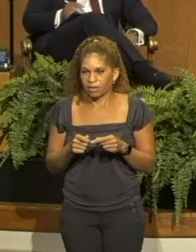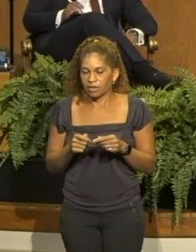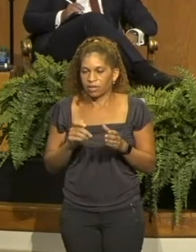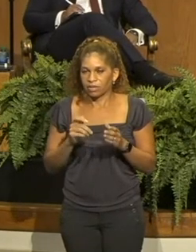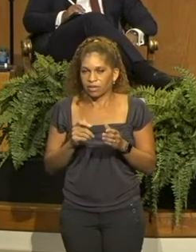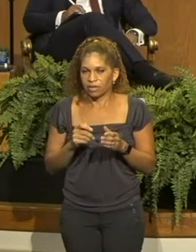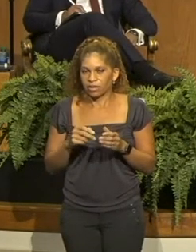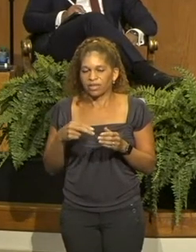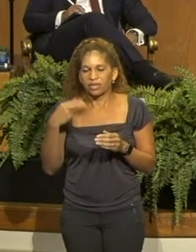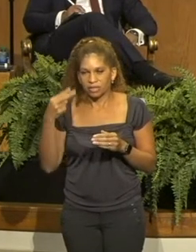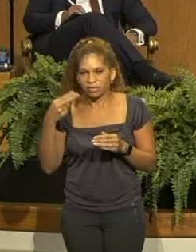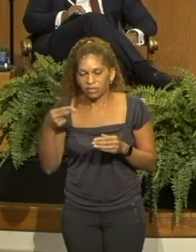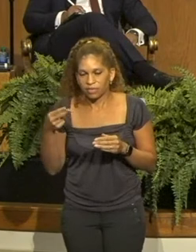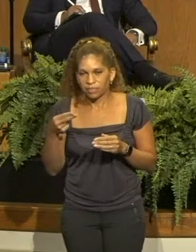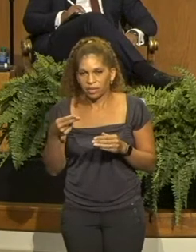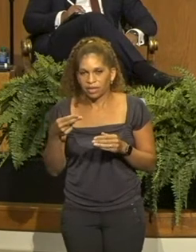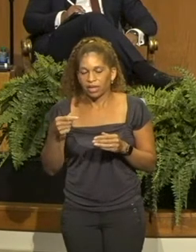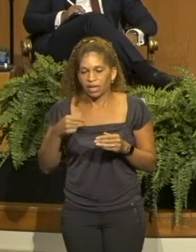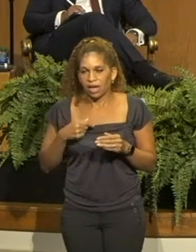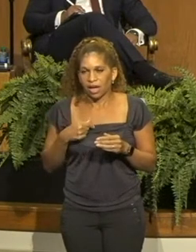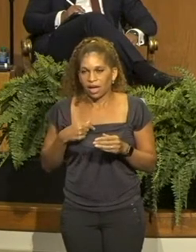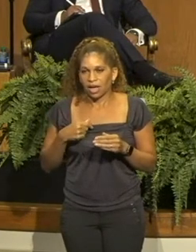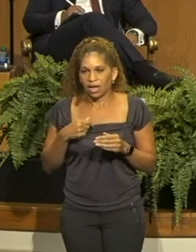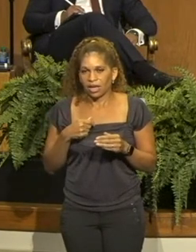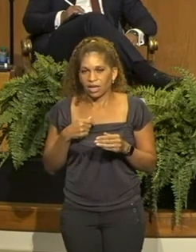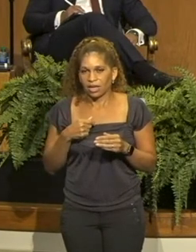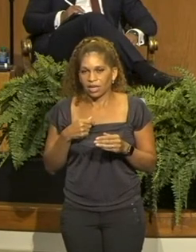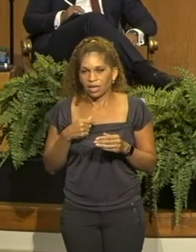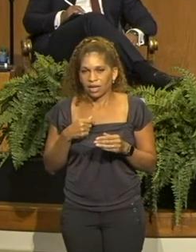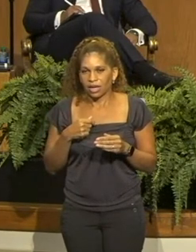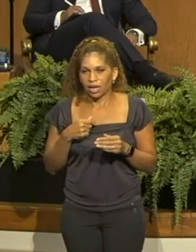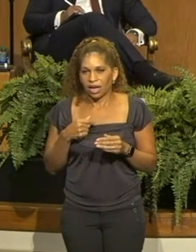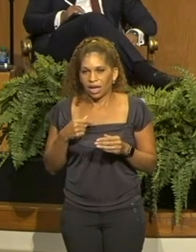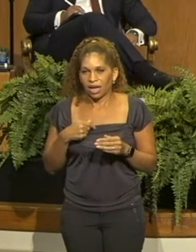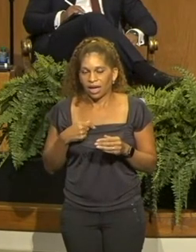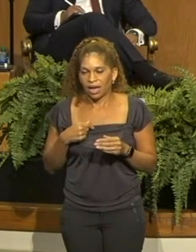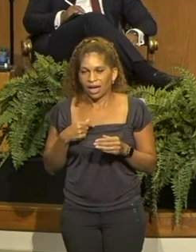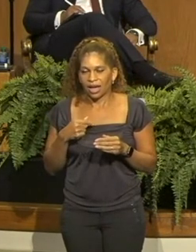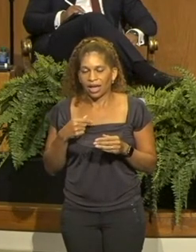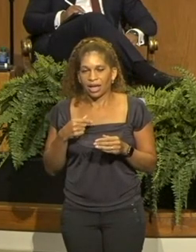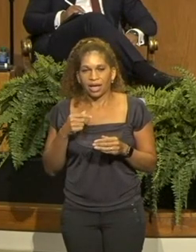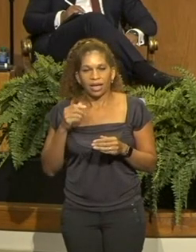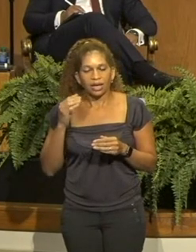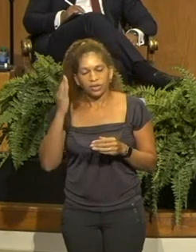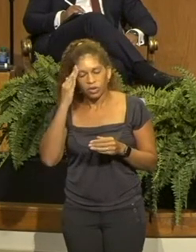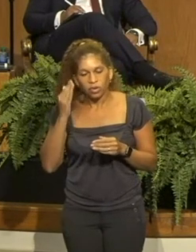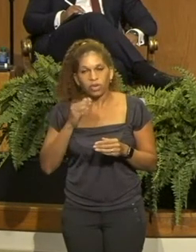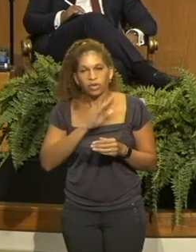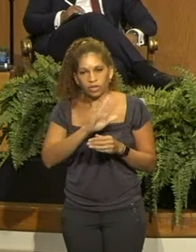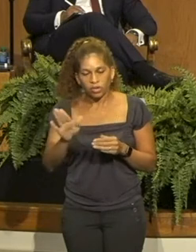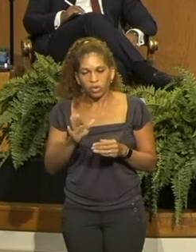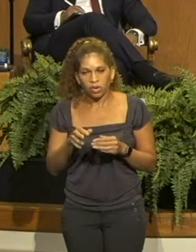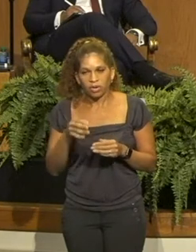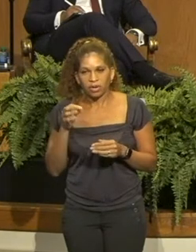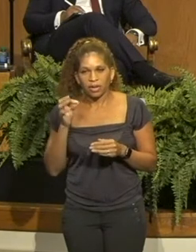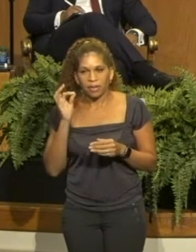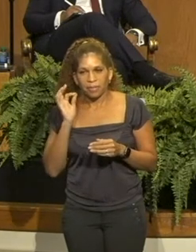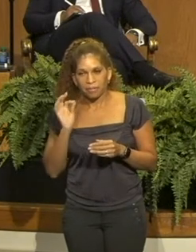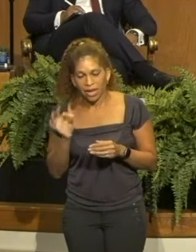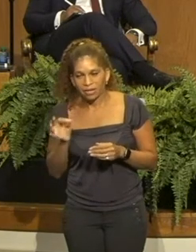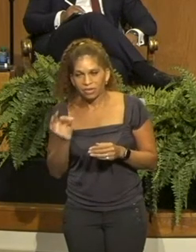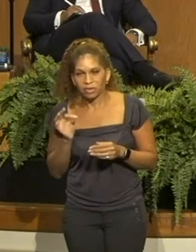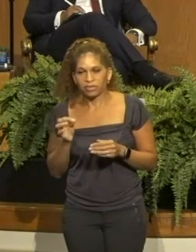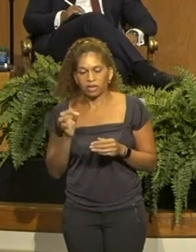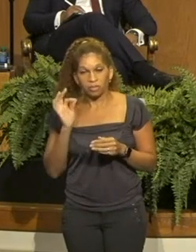of history. And I'm not unmindful that your pastor is a preacher's preacher, having finished at Jackson State and